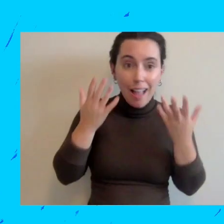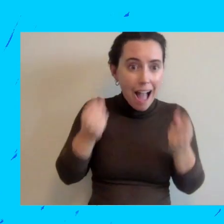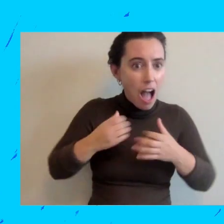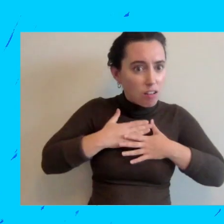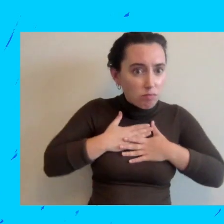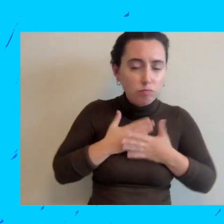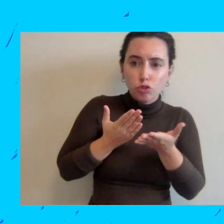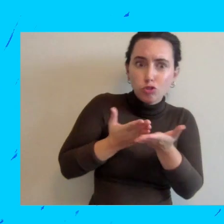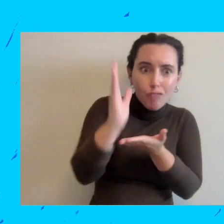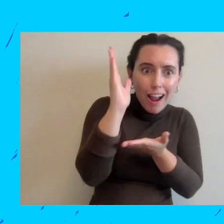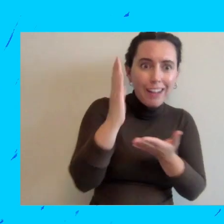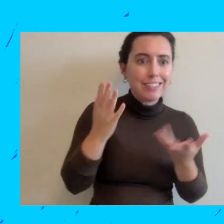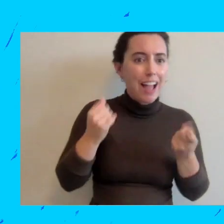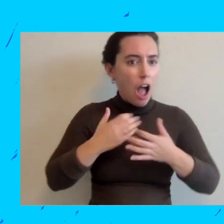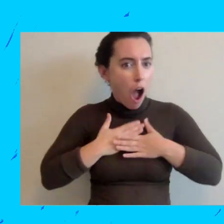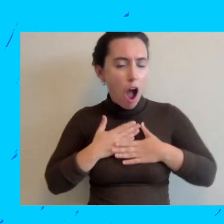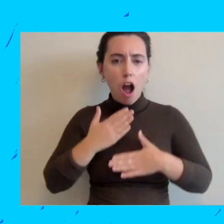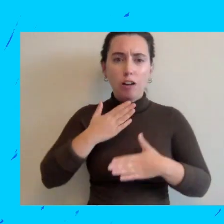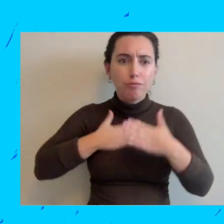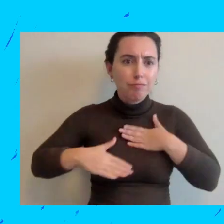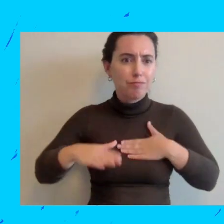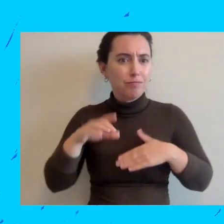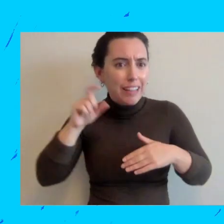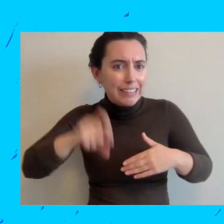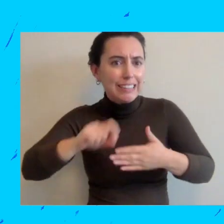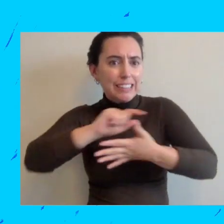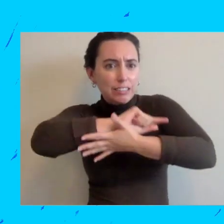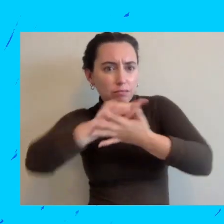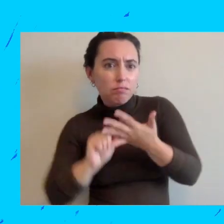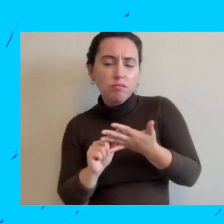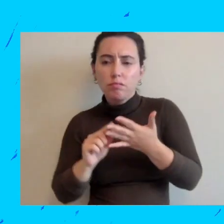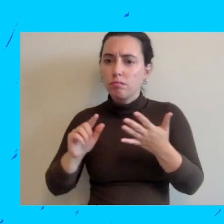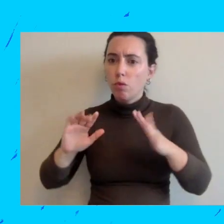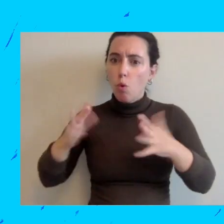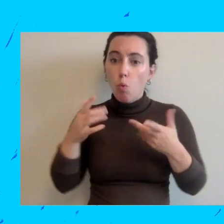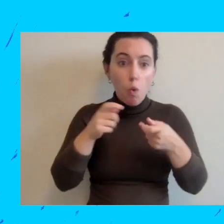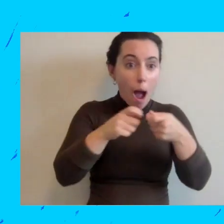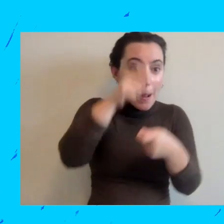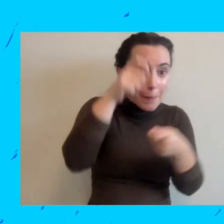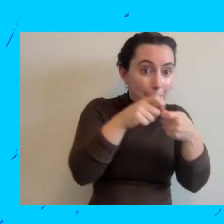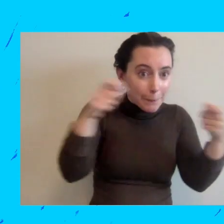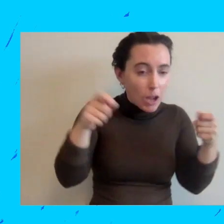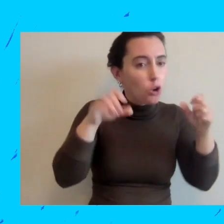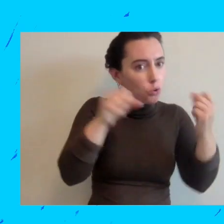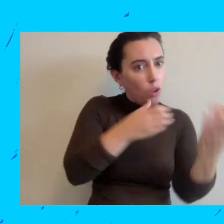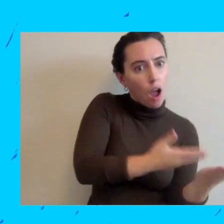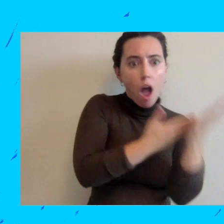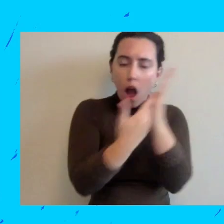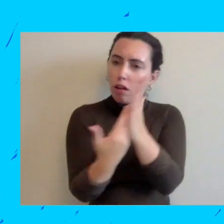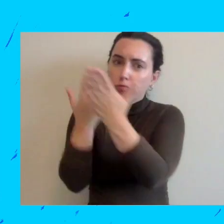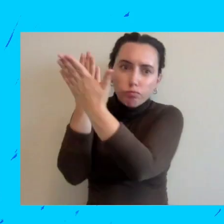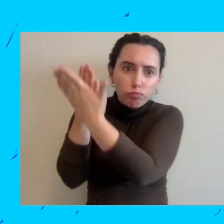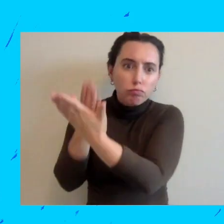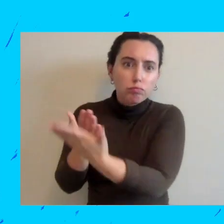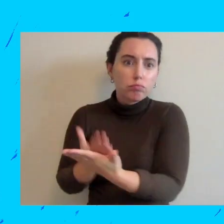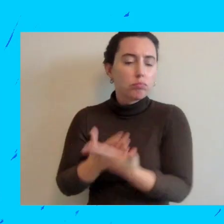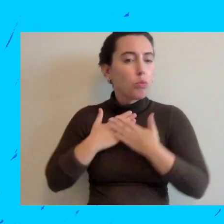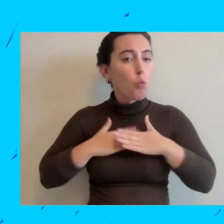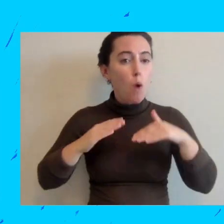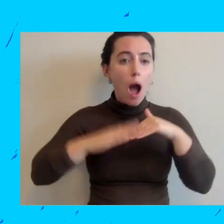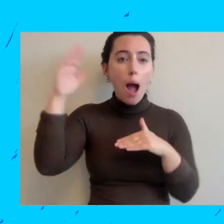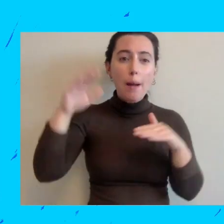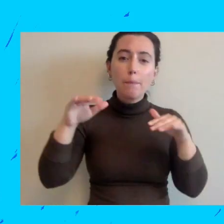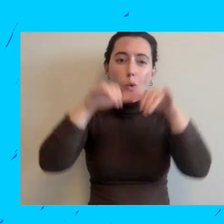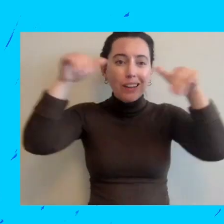for them. We also know that what gets measured gets counted. So we are calling for stronger systems for accountability to